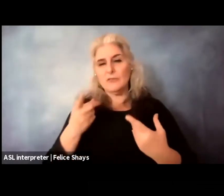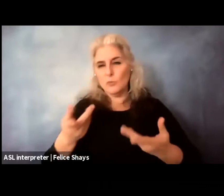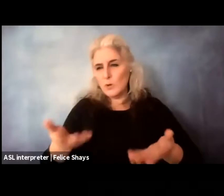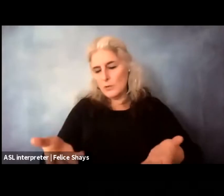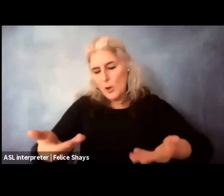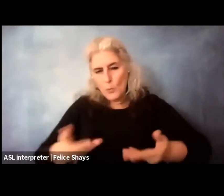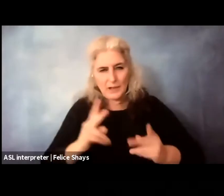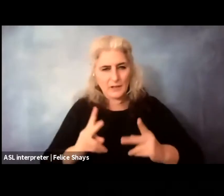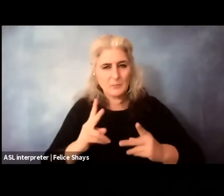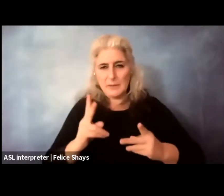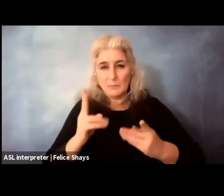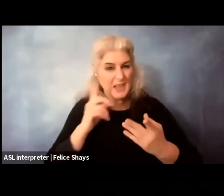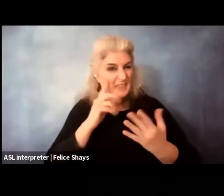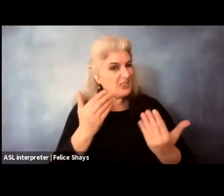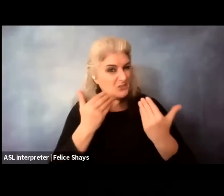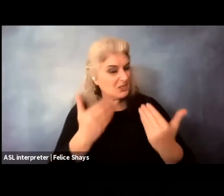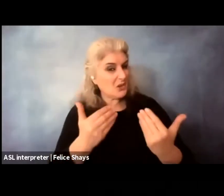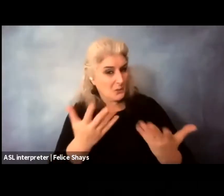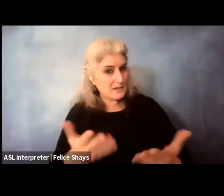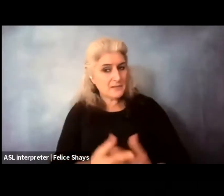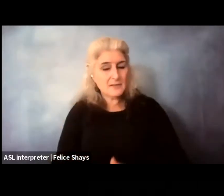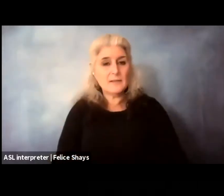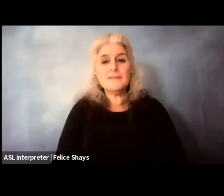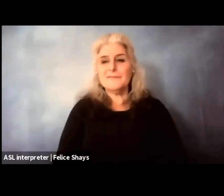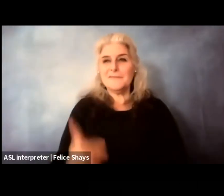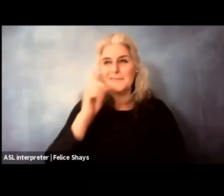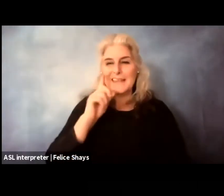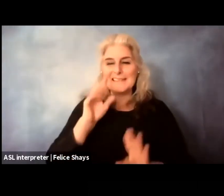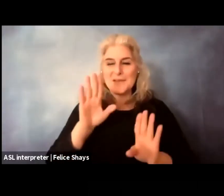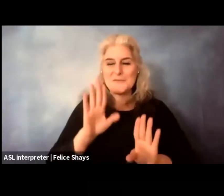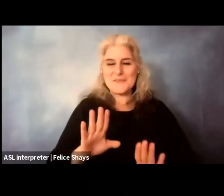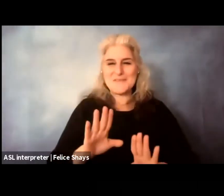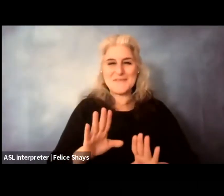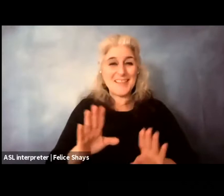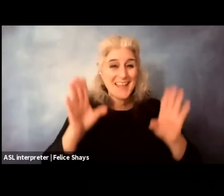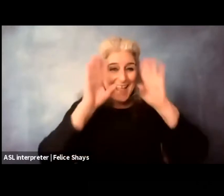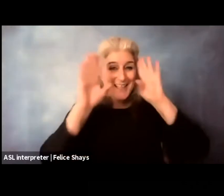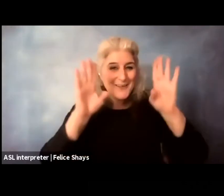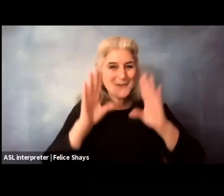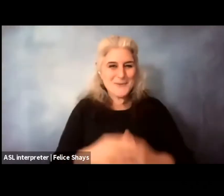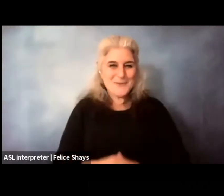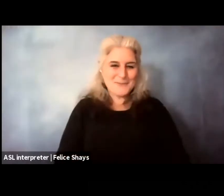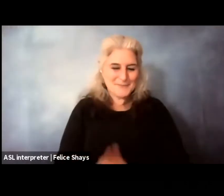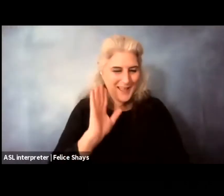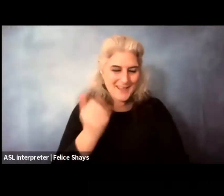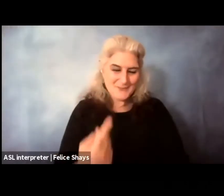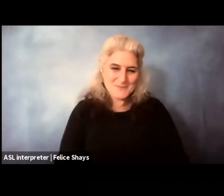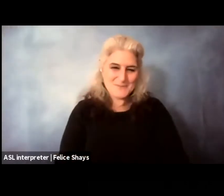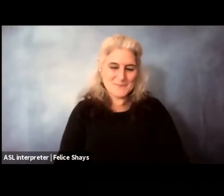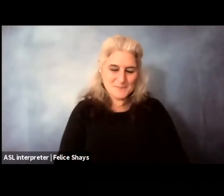But yeah, I think we're ready to go. Okay, that sounds wonderful. So hi everyone.